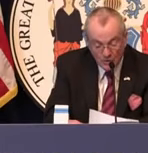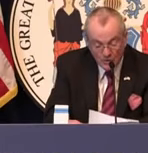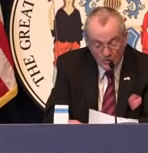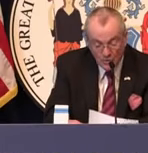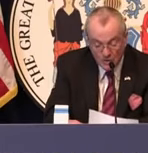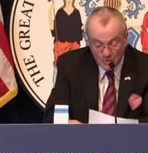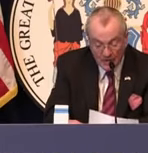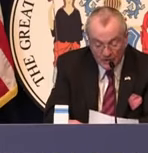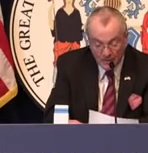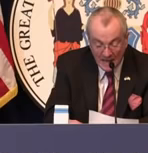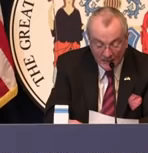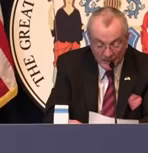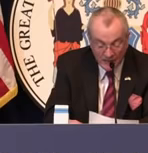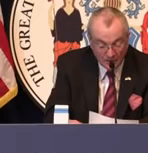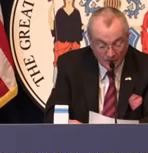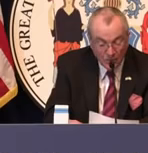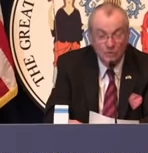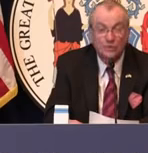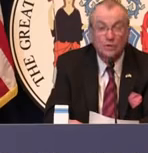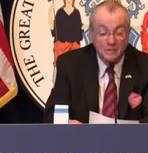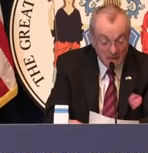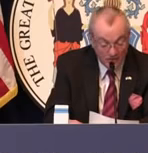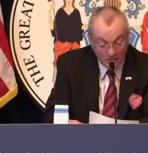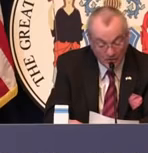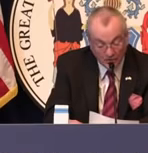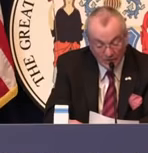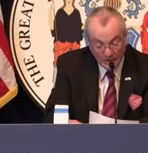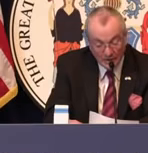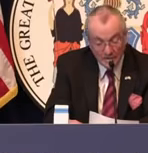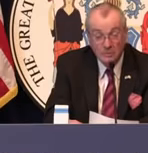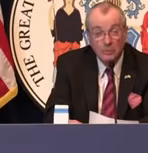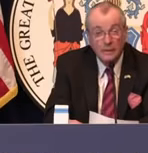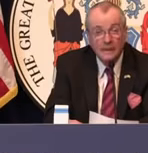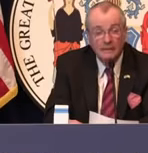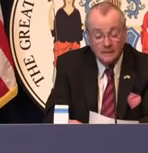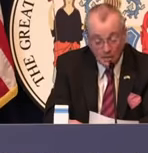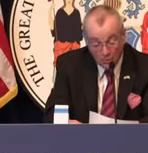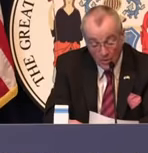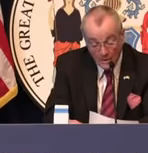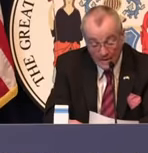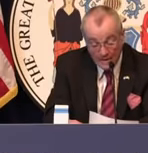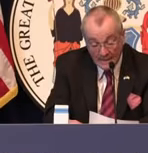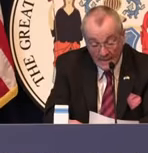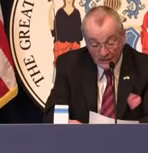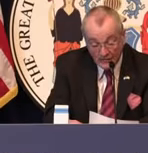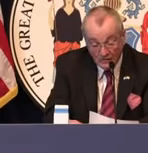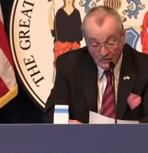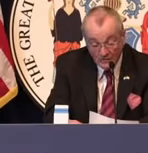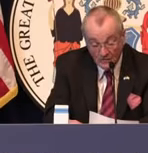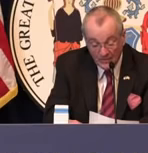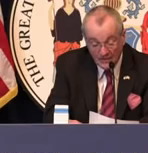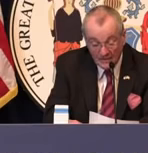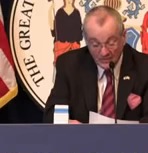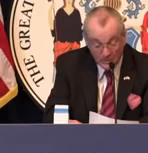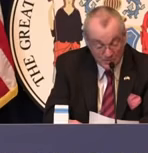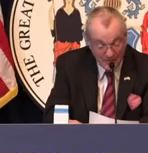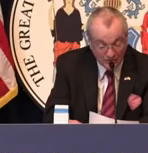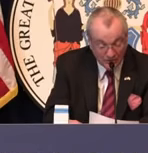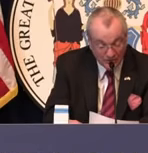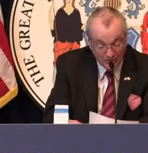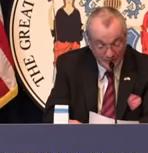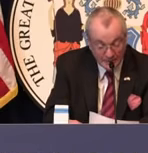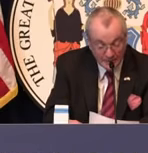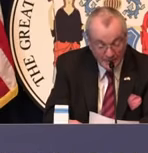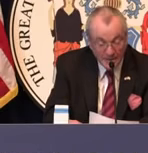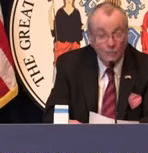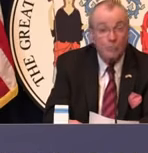the emergency response capacity of our long-term care centers to plan, coordinate, and execute effective